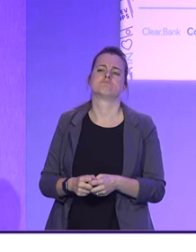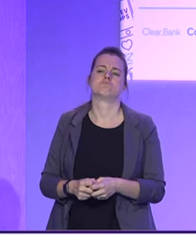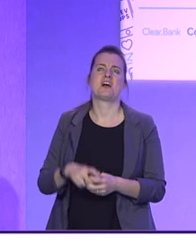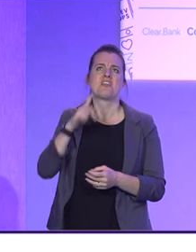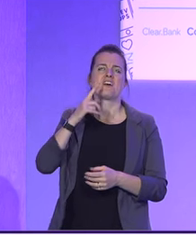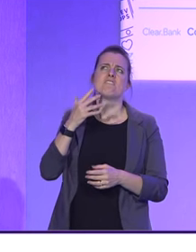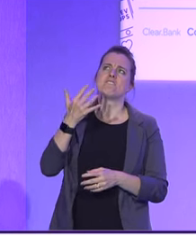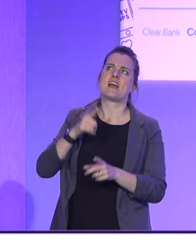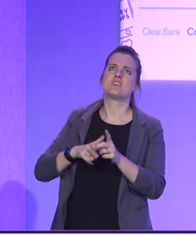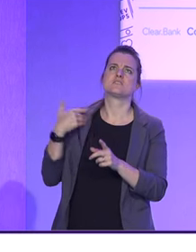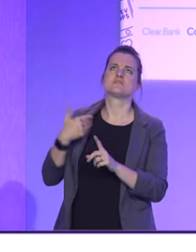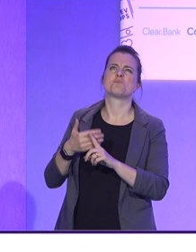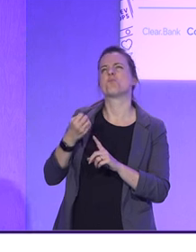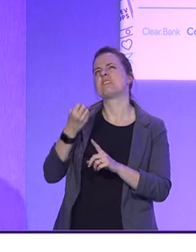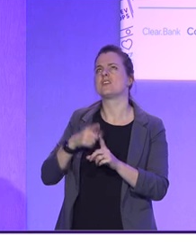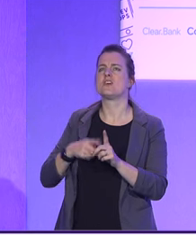or 10 years, basically